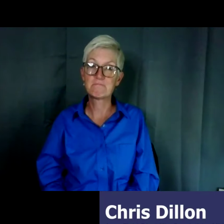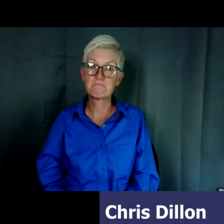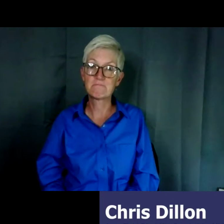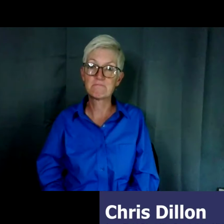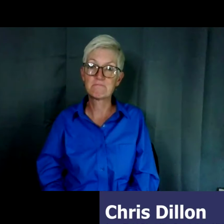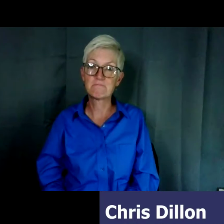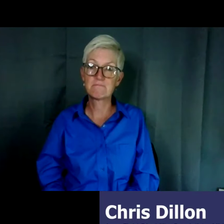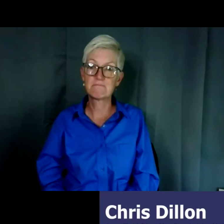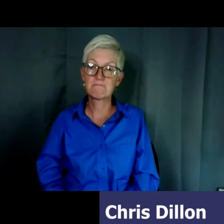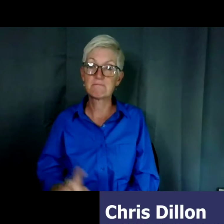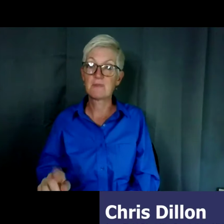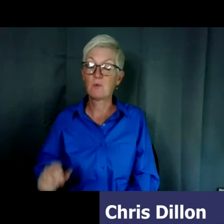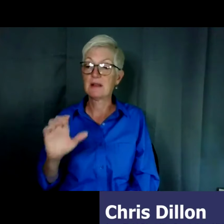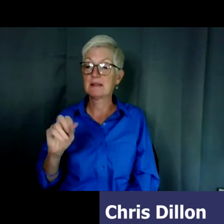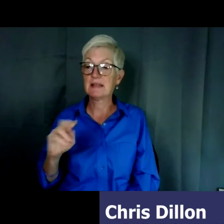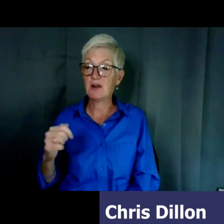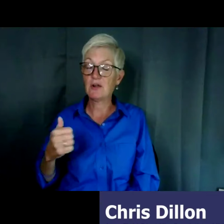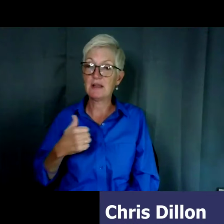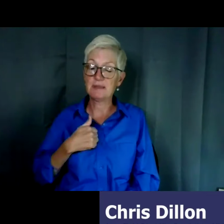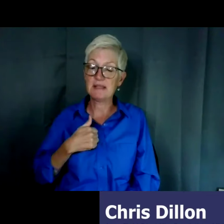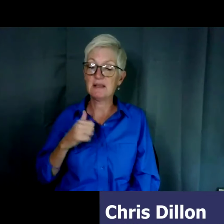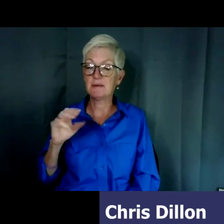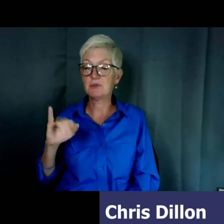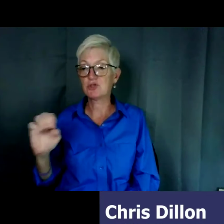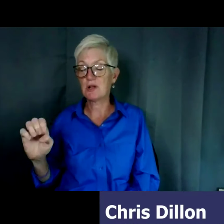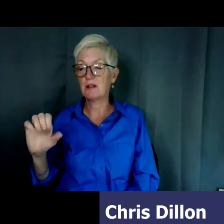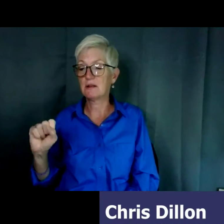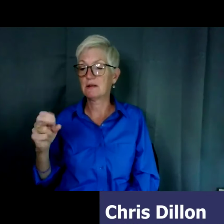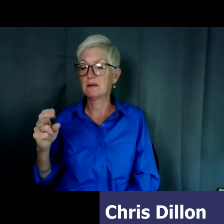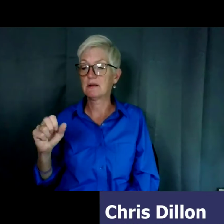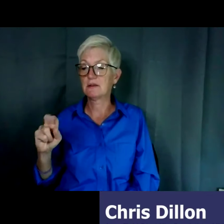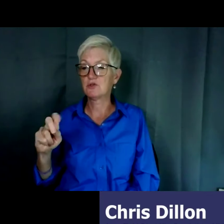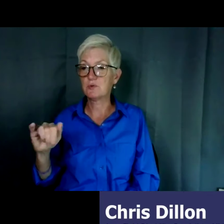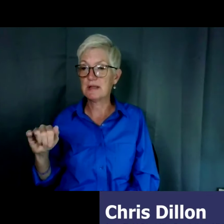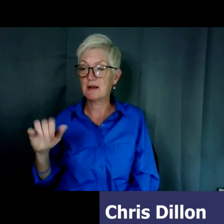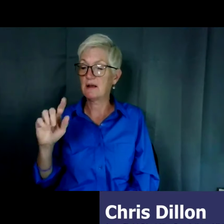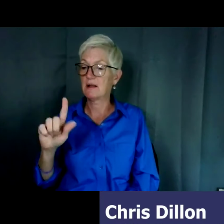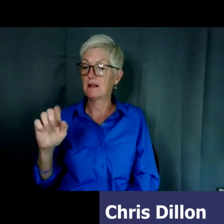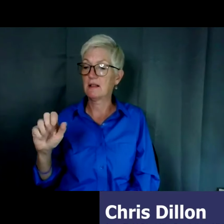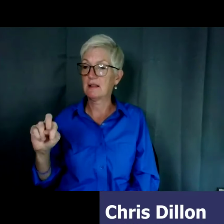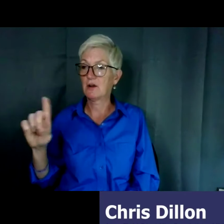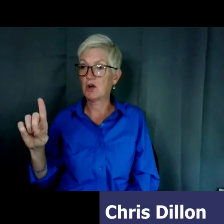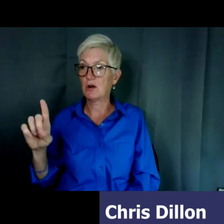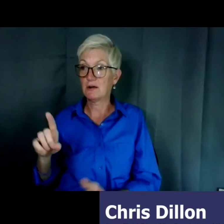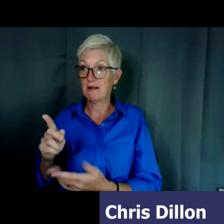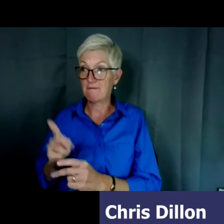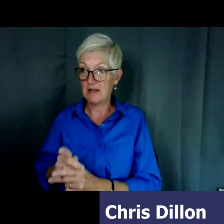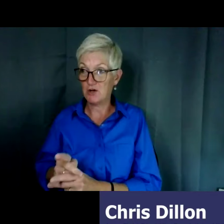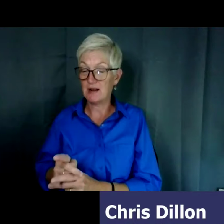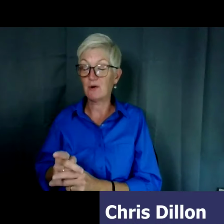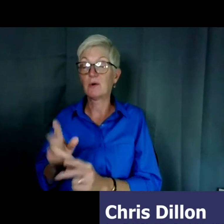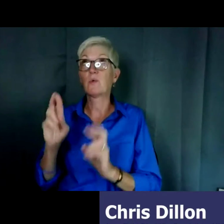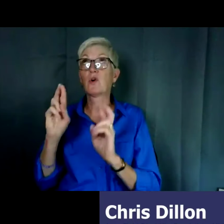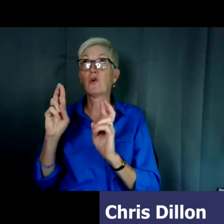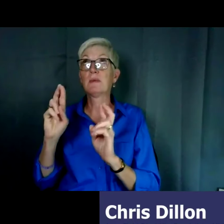Once Carrie, myself, Michelle, Sharina, and Leonard figure this all out, which we're hoping here in a couple of weeks it's going to